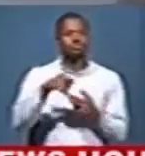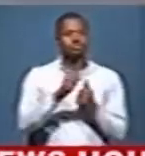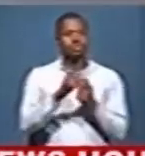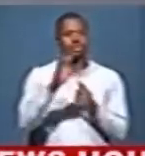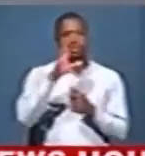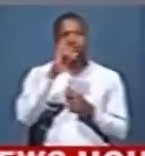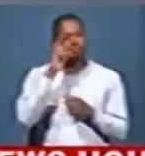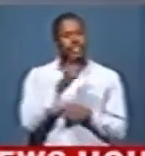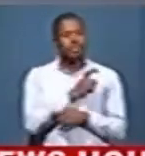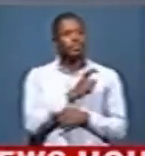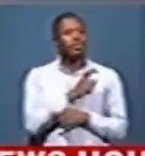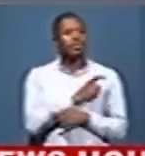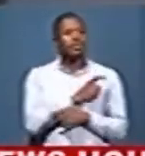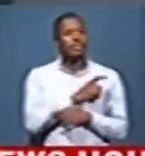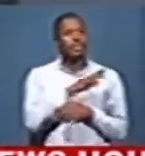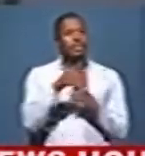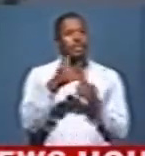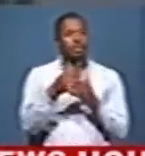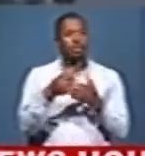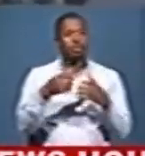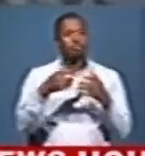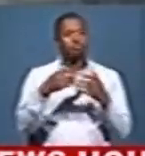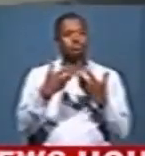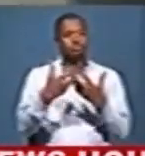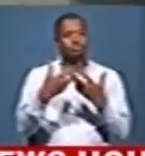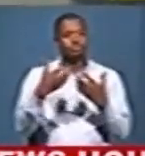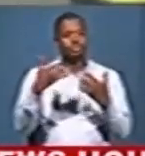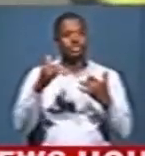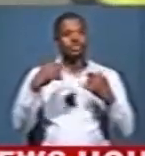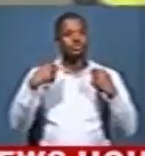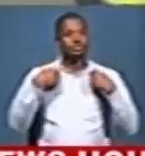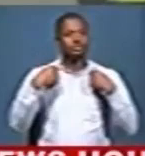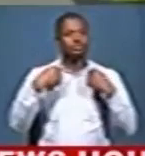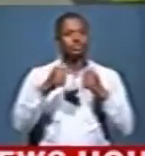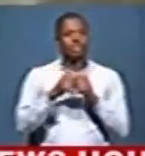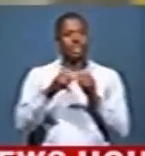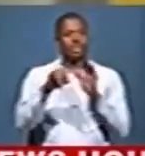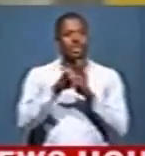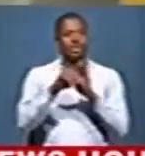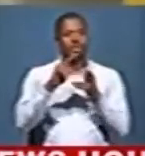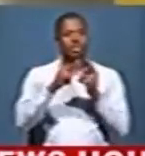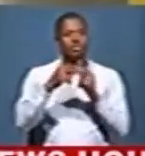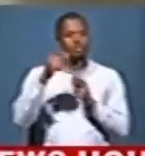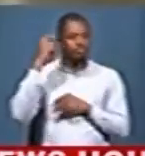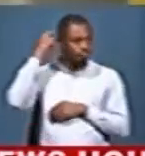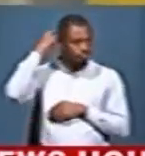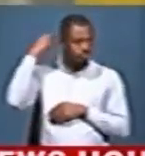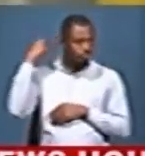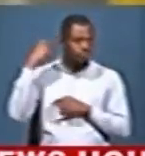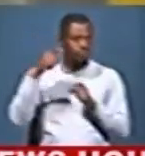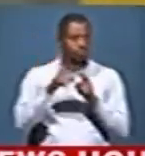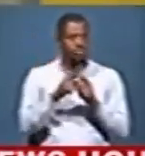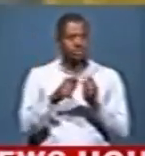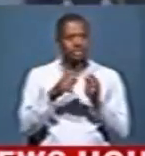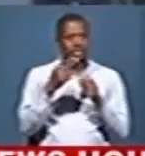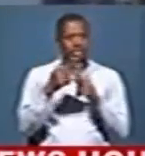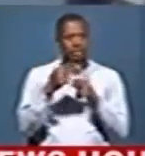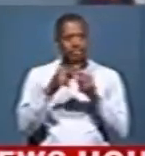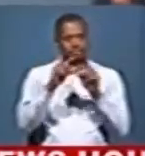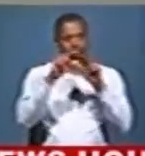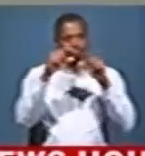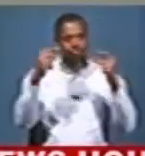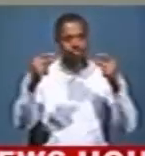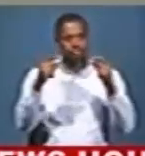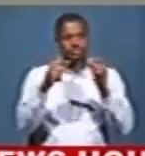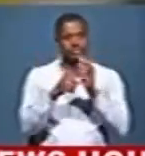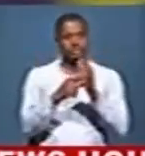out for the police. All commercial riders wear yellow vests with identification numbers. There are also dedicated lanes on which they